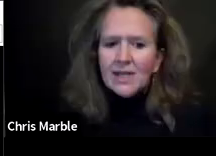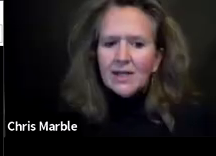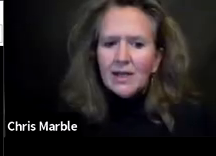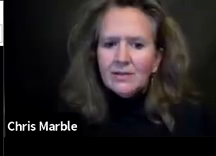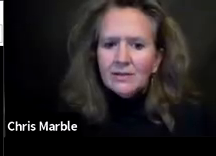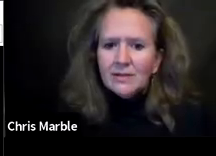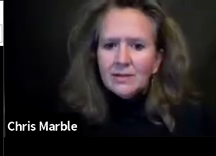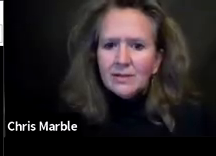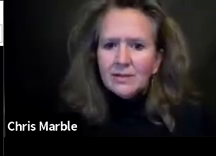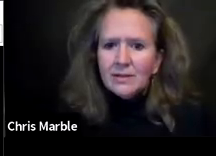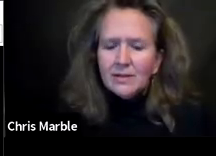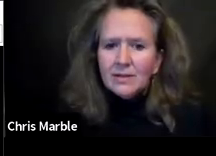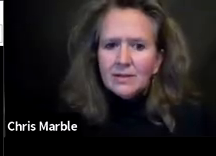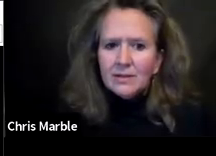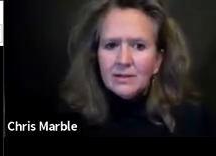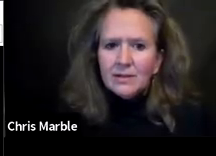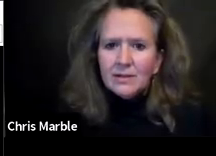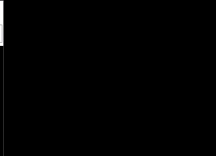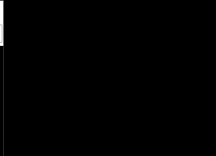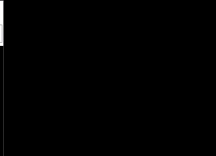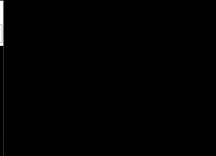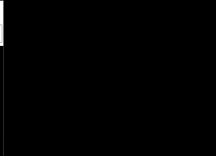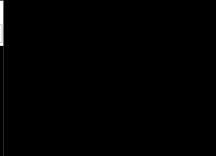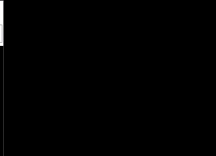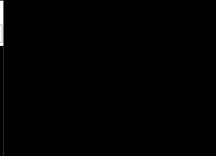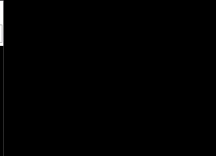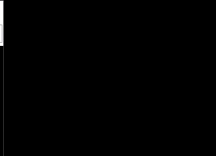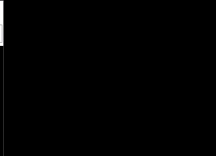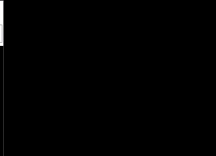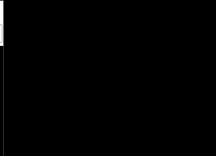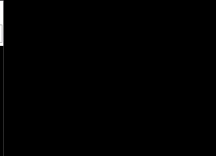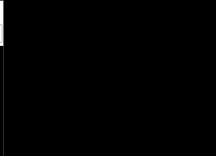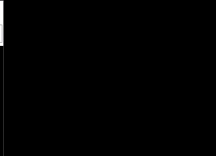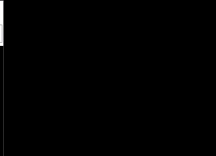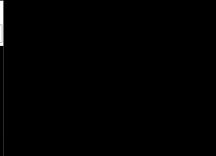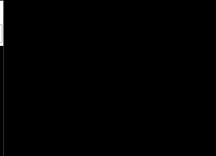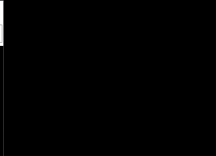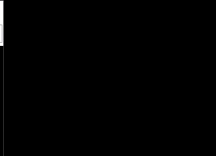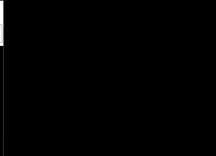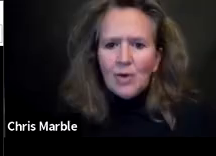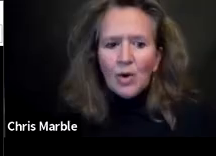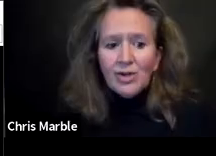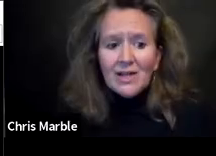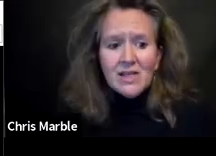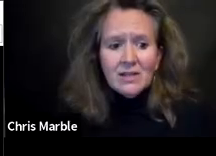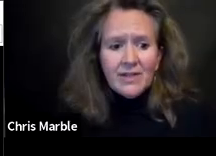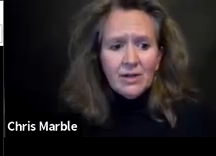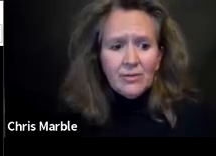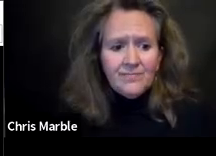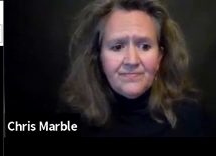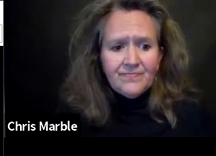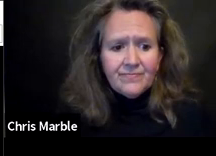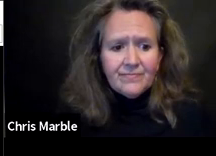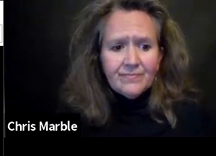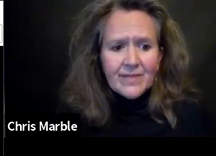I'm sorry, say that again? Is the video on a different screen than the PowerPoint on your computer? Oh, are you not seeing the